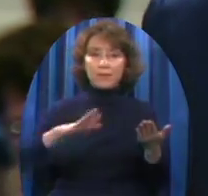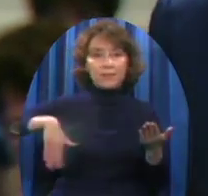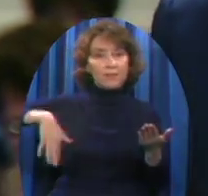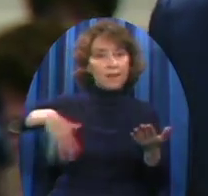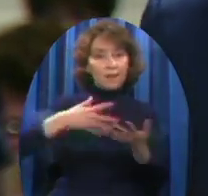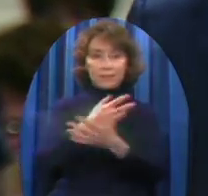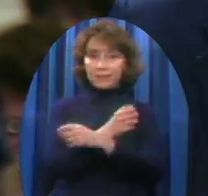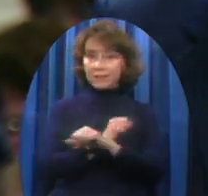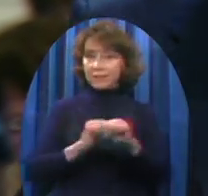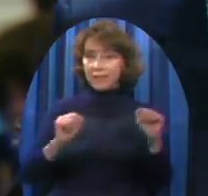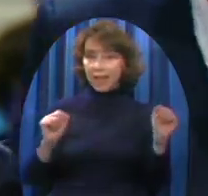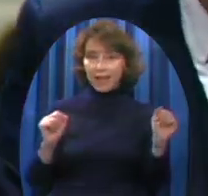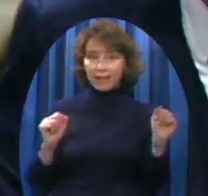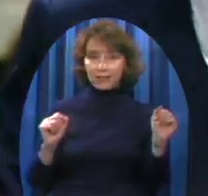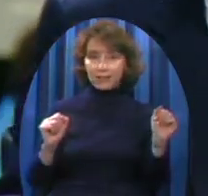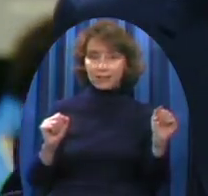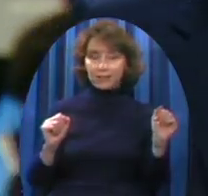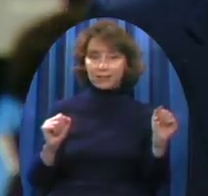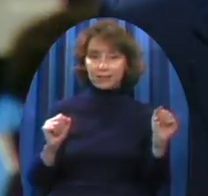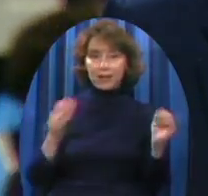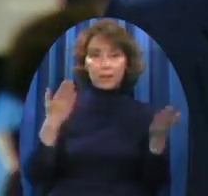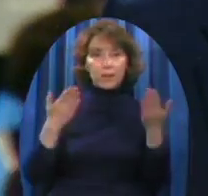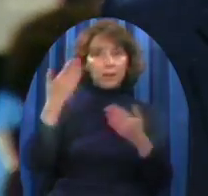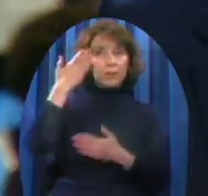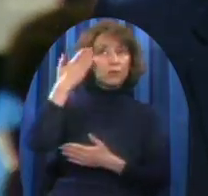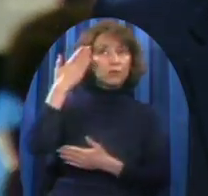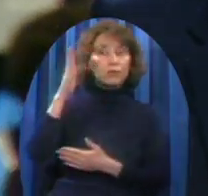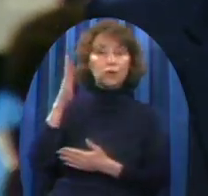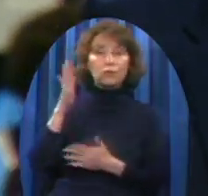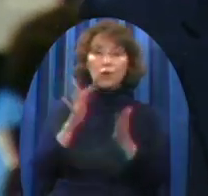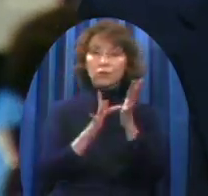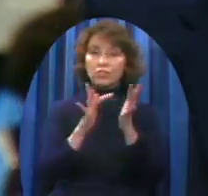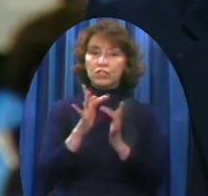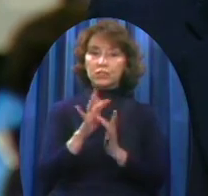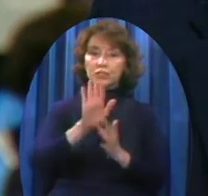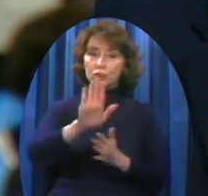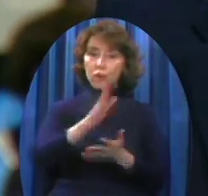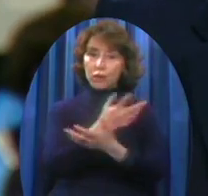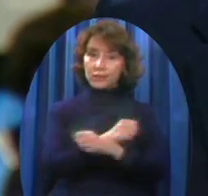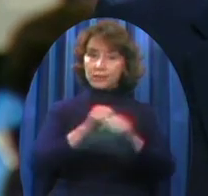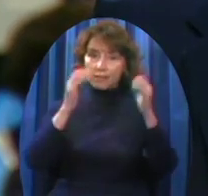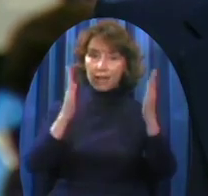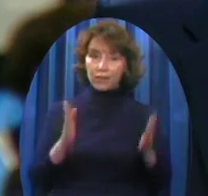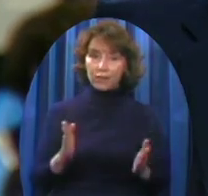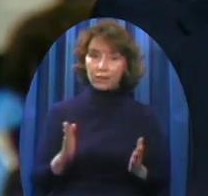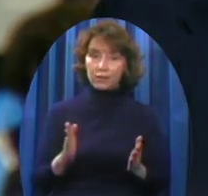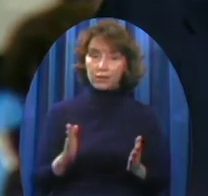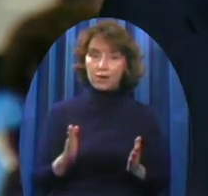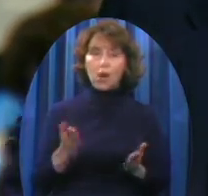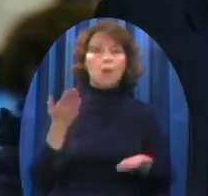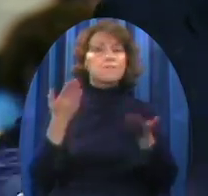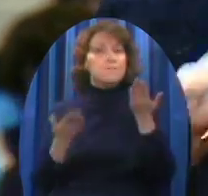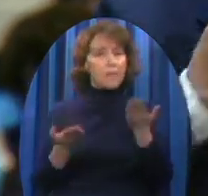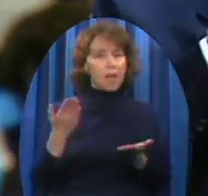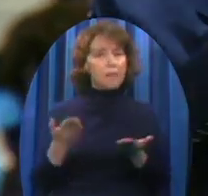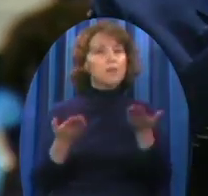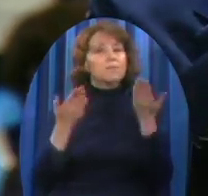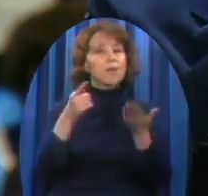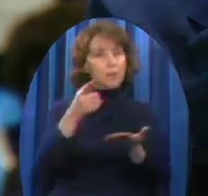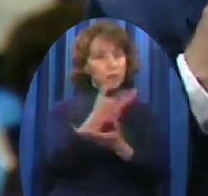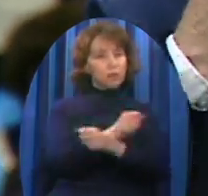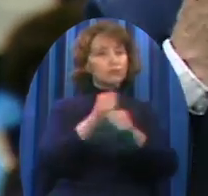if maybe you don't know the Lord as your Savior, or you are a Christian but you're not living for Him as you once